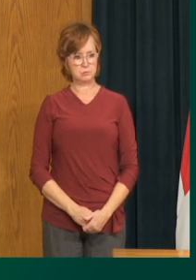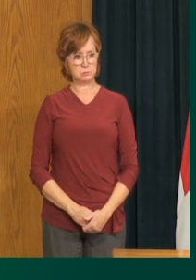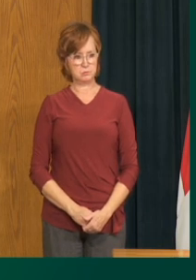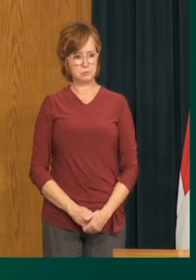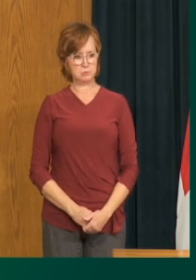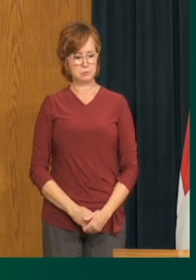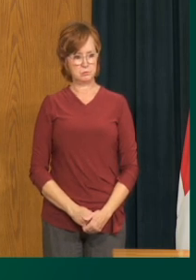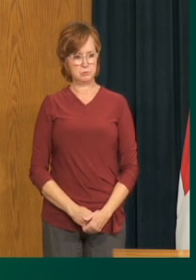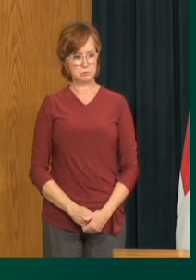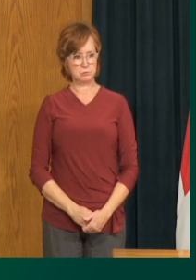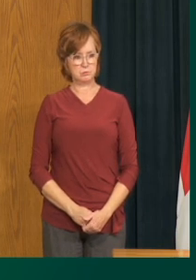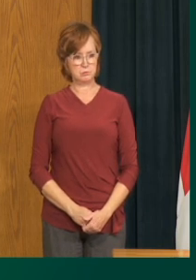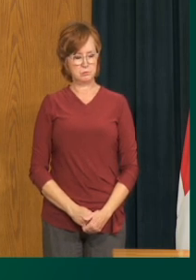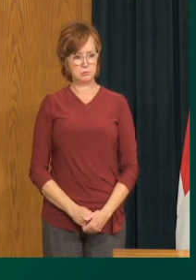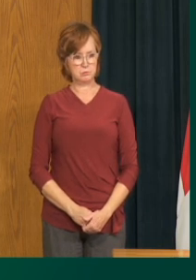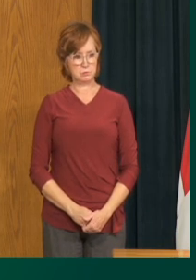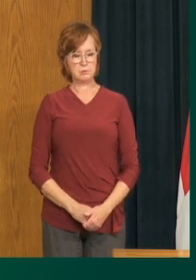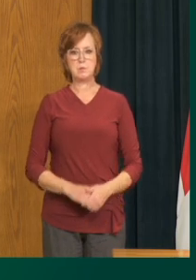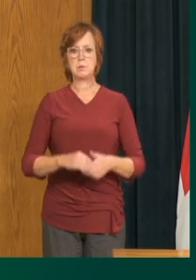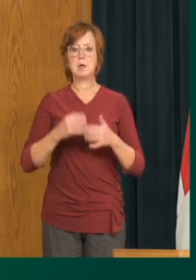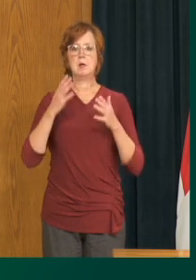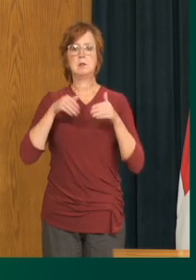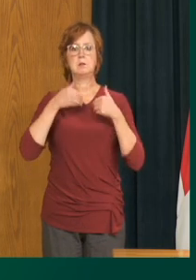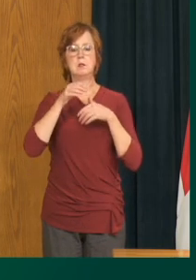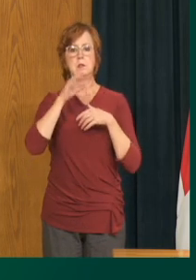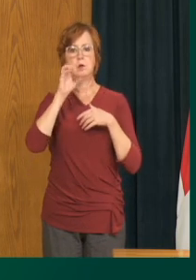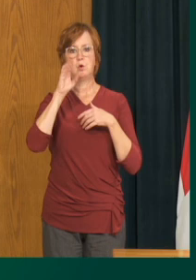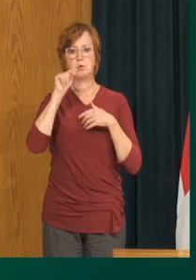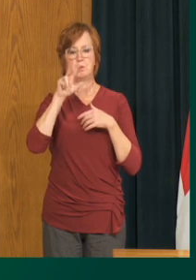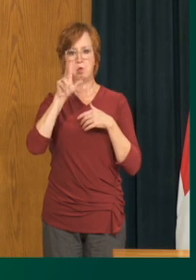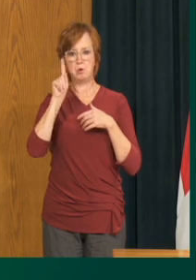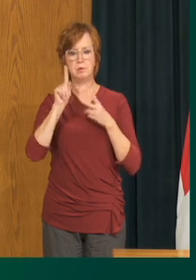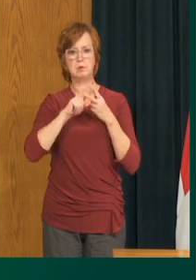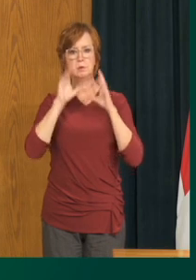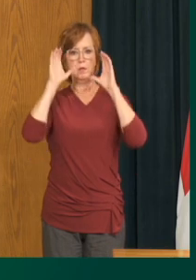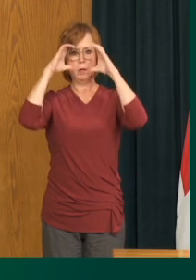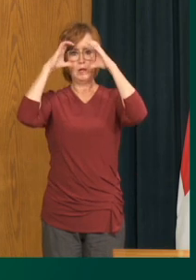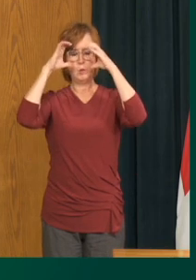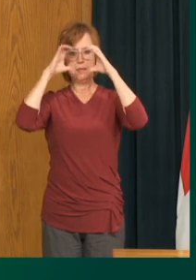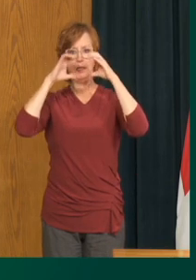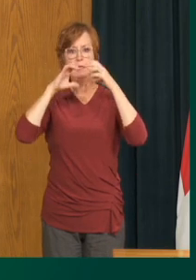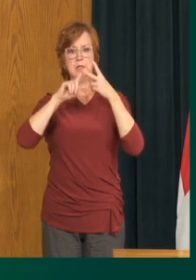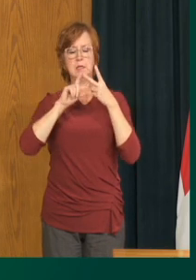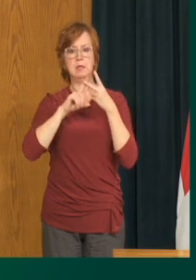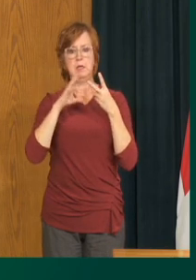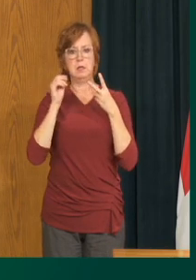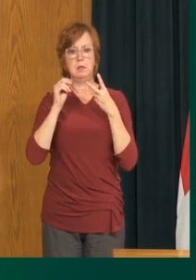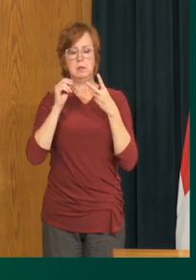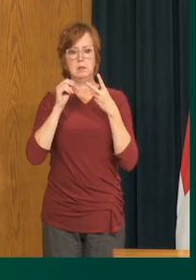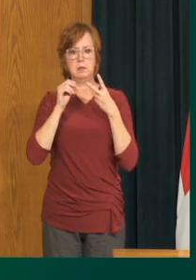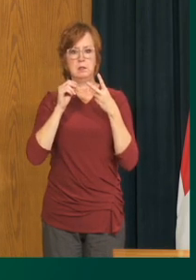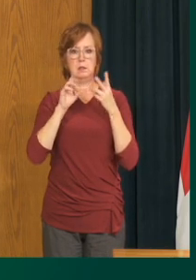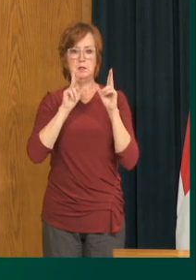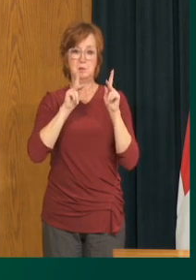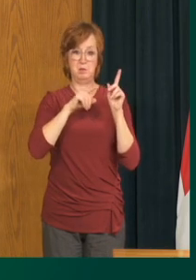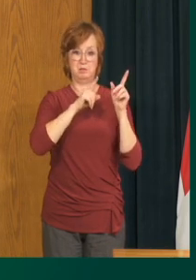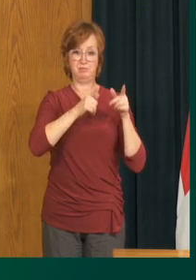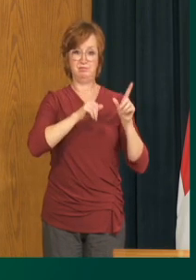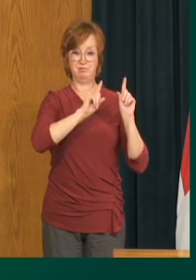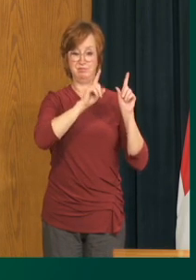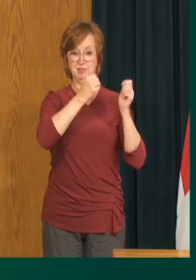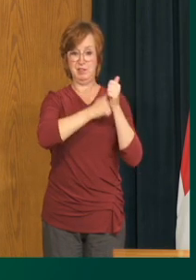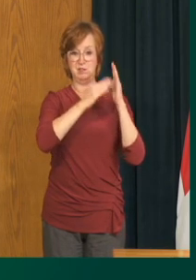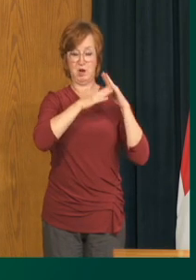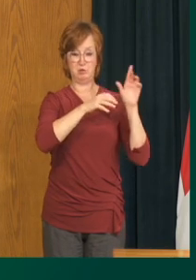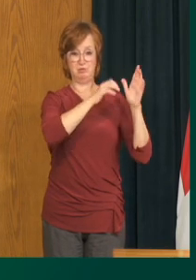guidelines regarding Halloween. Of course, Halloween's coming up in October, and that's an event with typically lots of people going door to door and running into lots of other